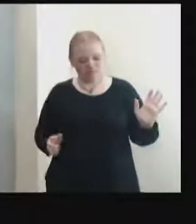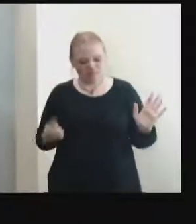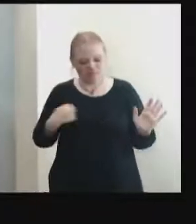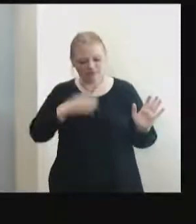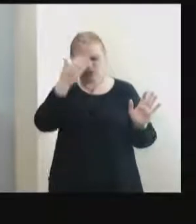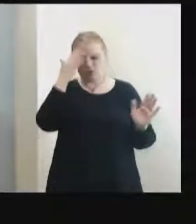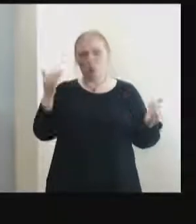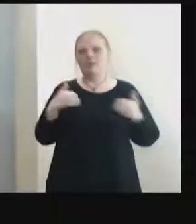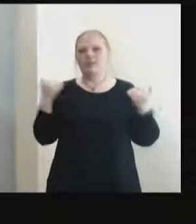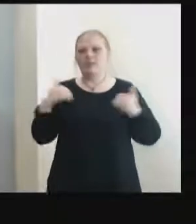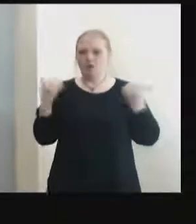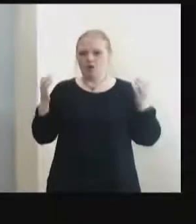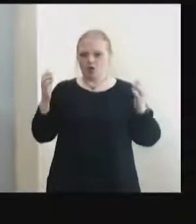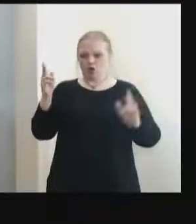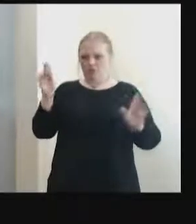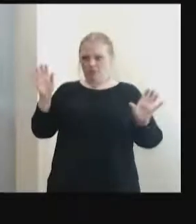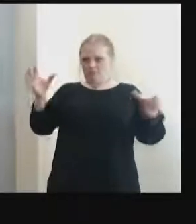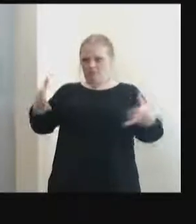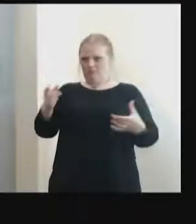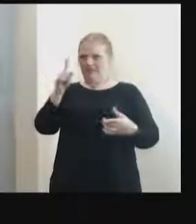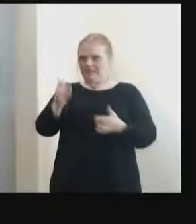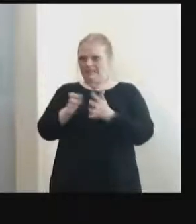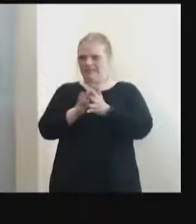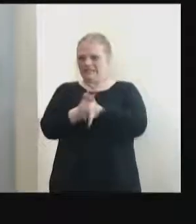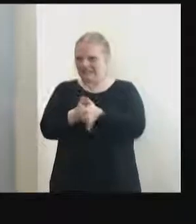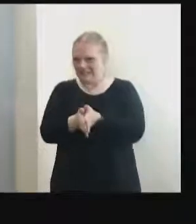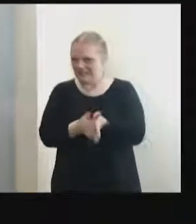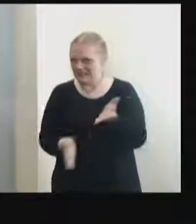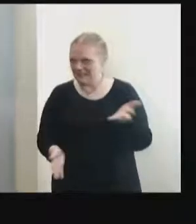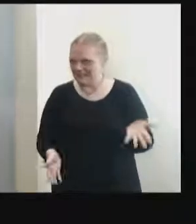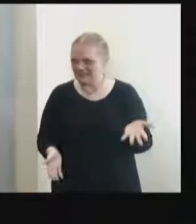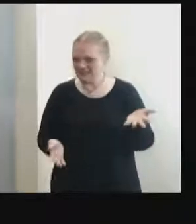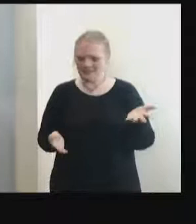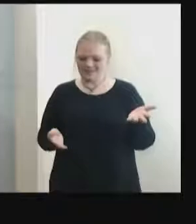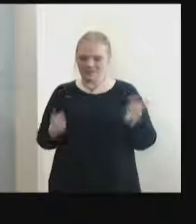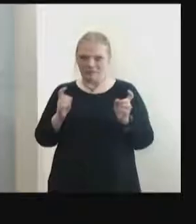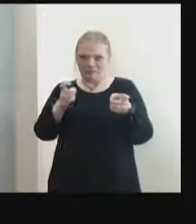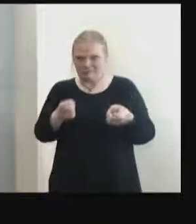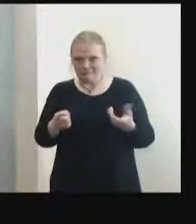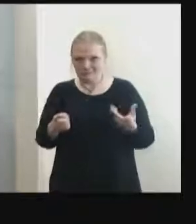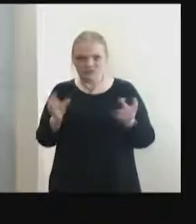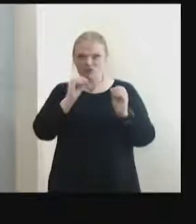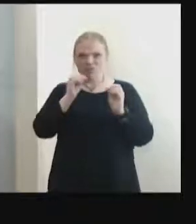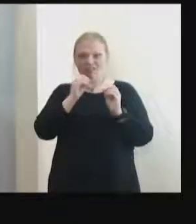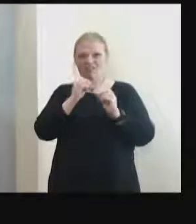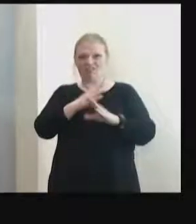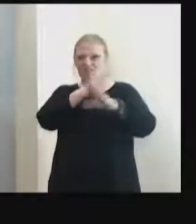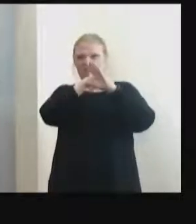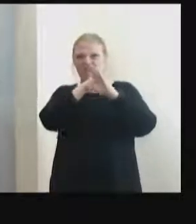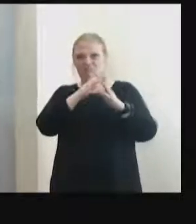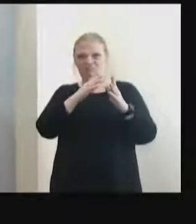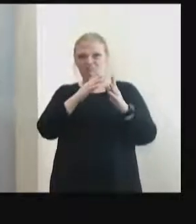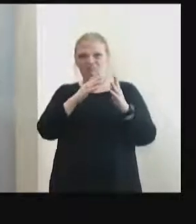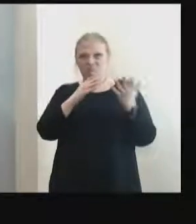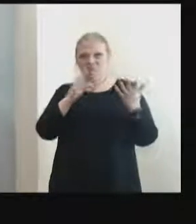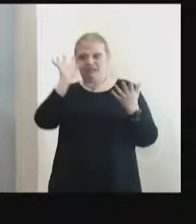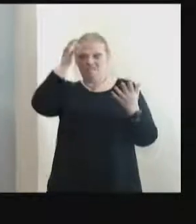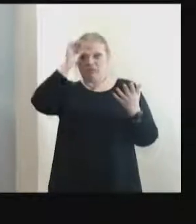in our younger constituents, sometimes they need a little incentive. And there's nothing that prohibits this. The federal government does allow